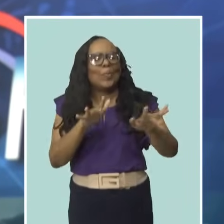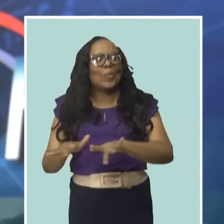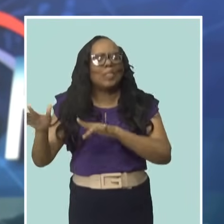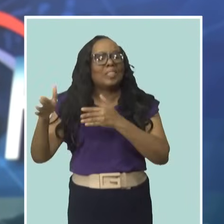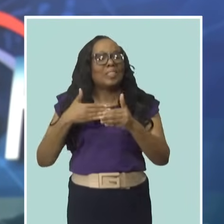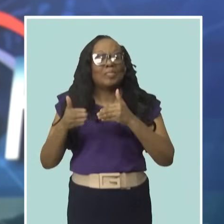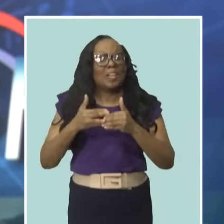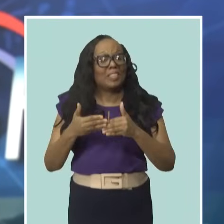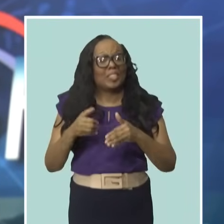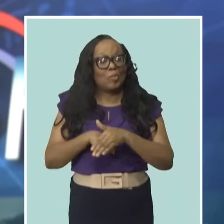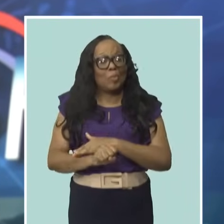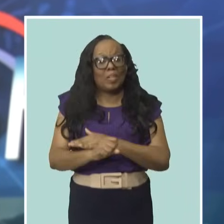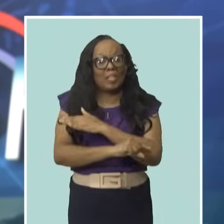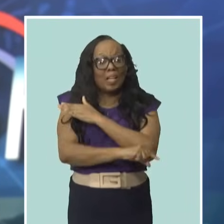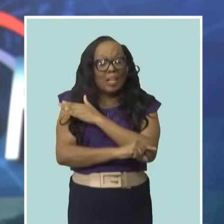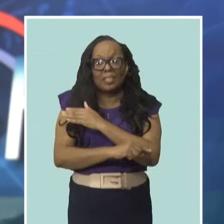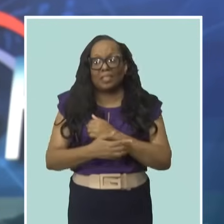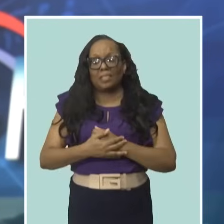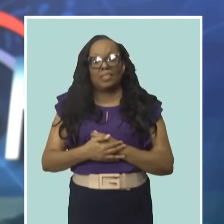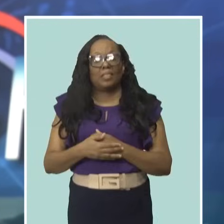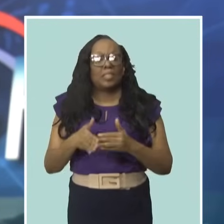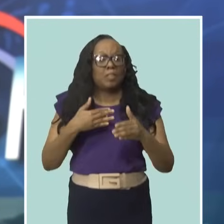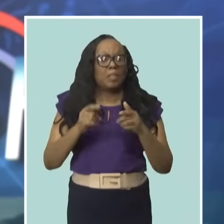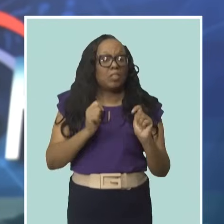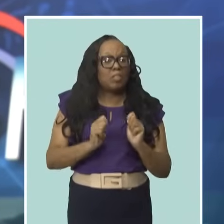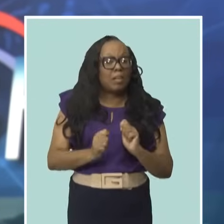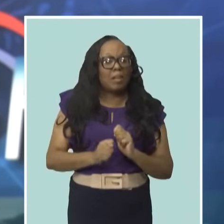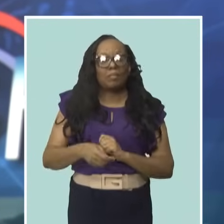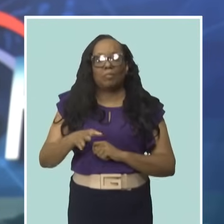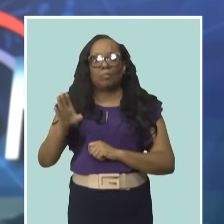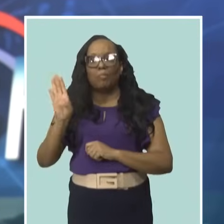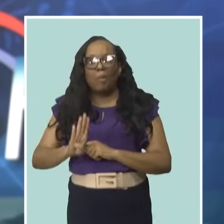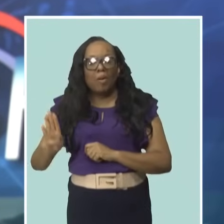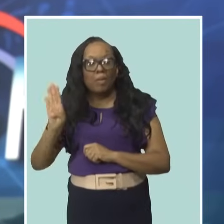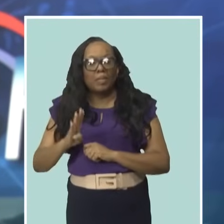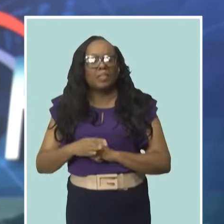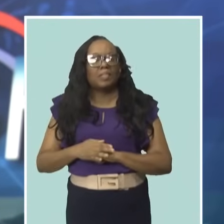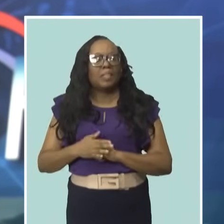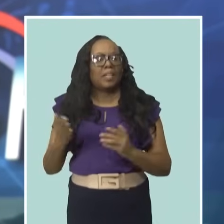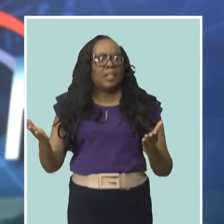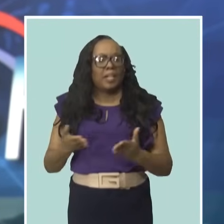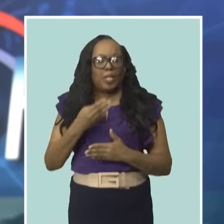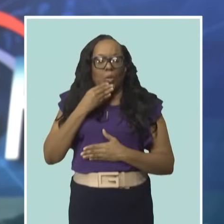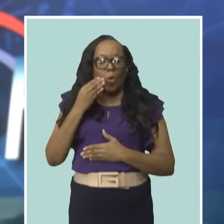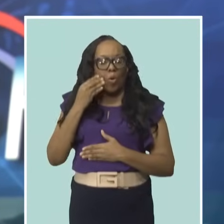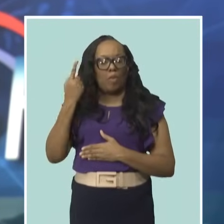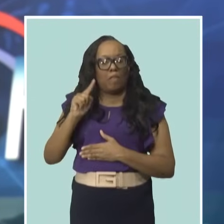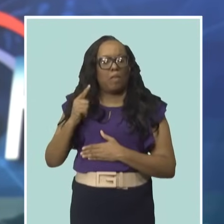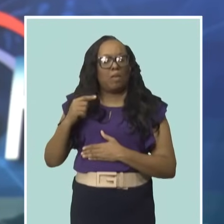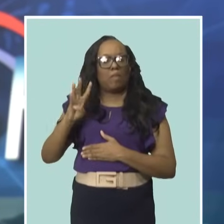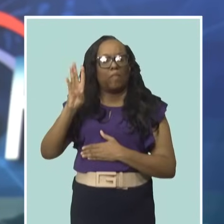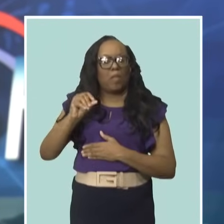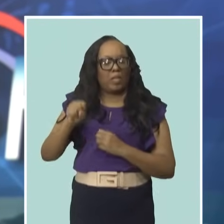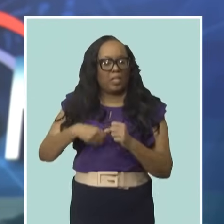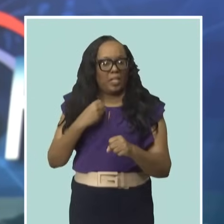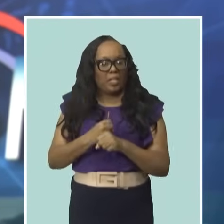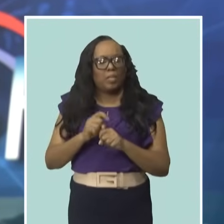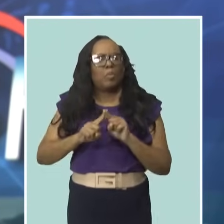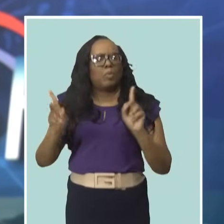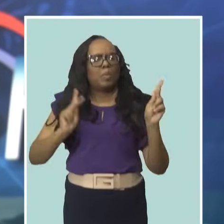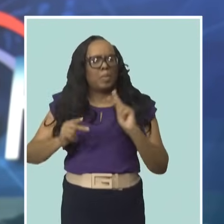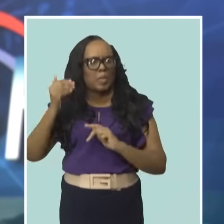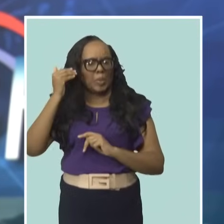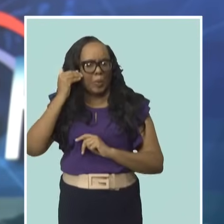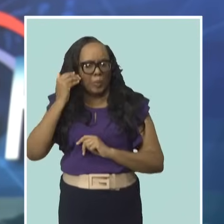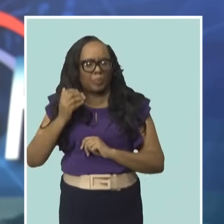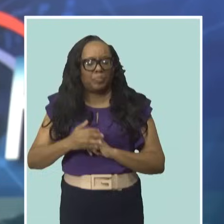native Guyana, Trinidad or Barbados, which he called home for more than 4 decades, Mr. Singh was a household name. According